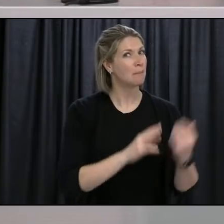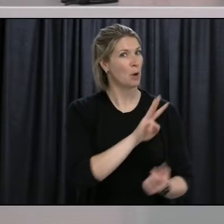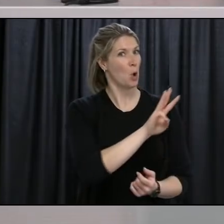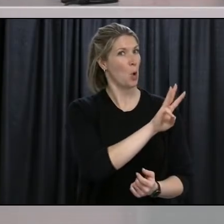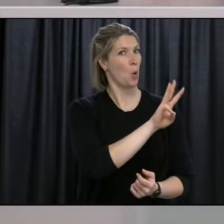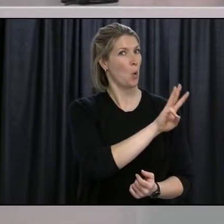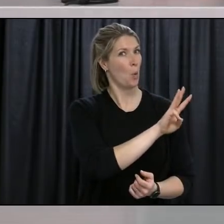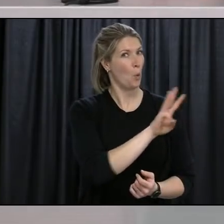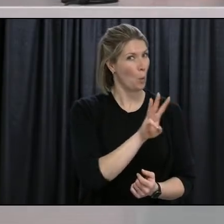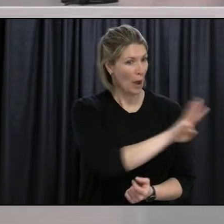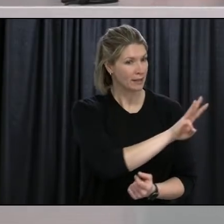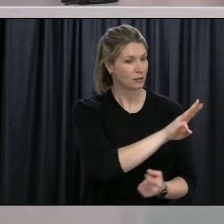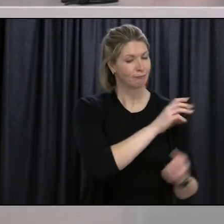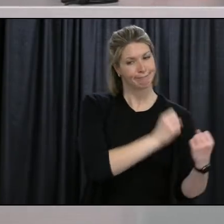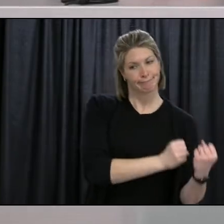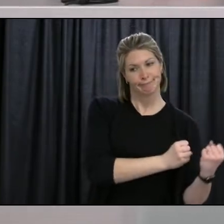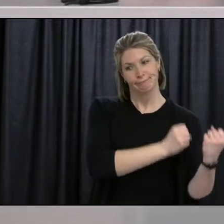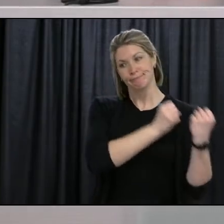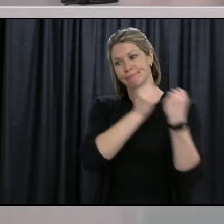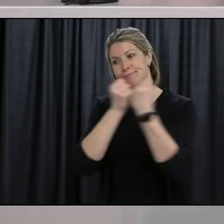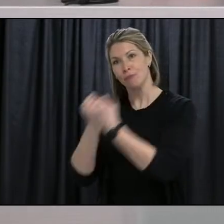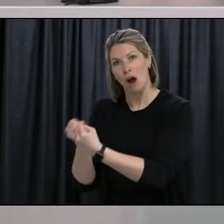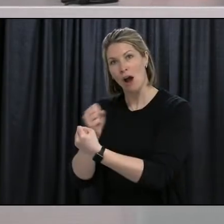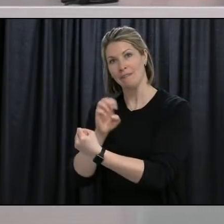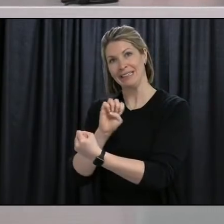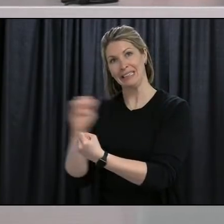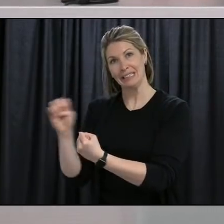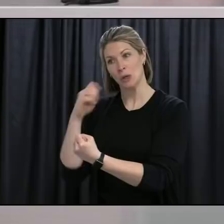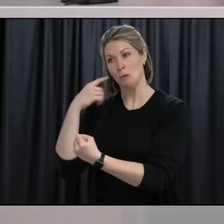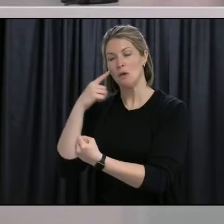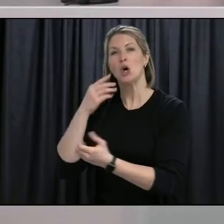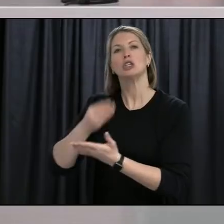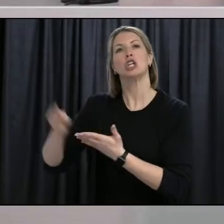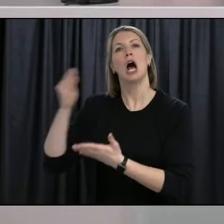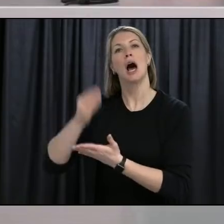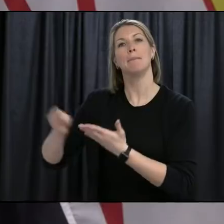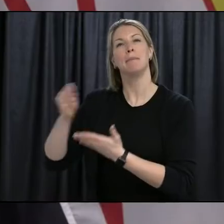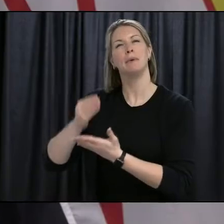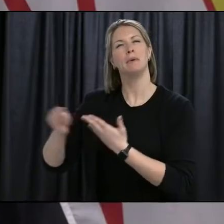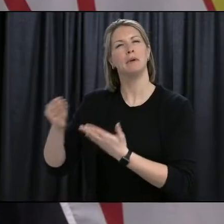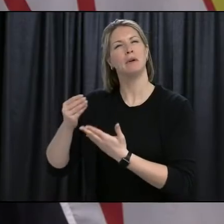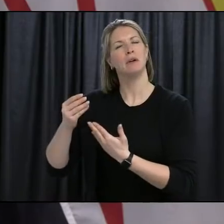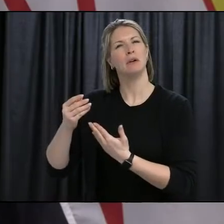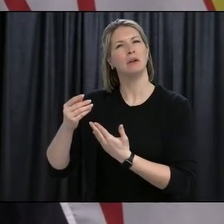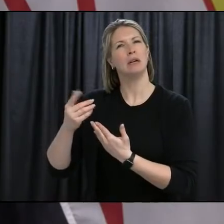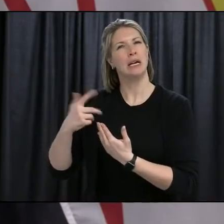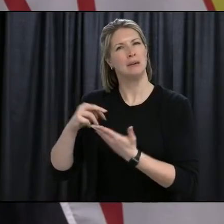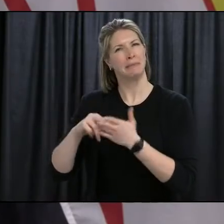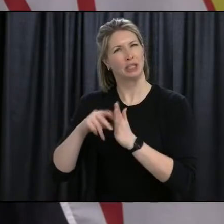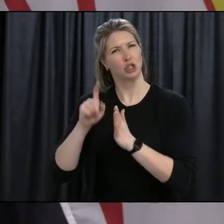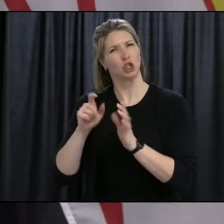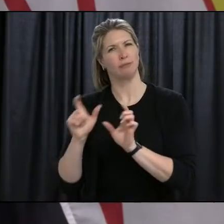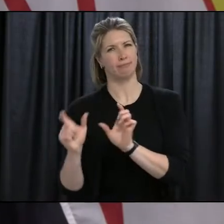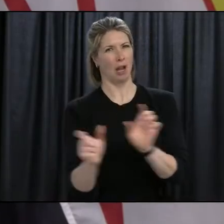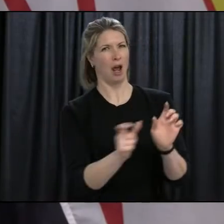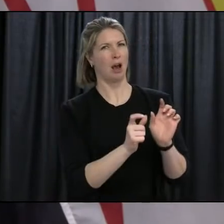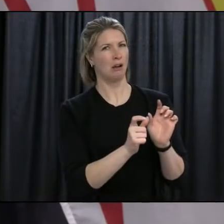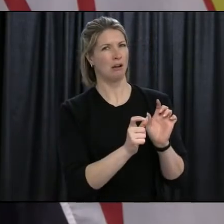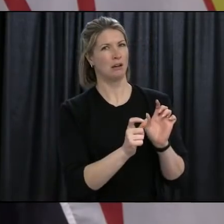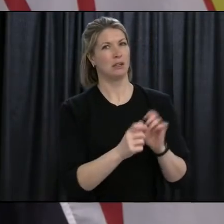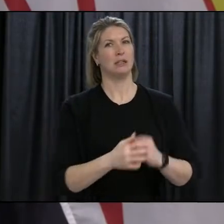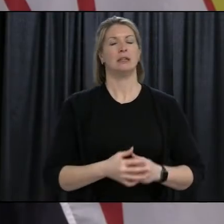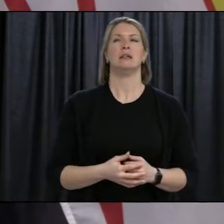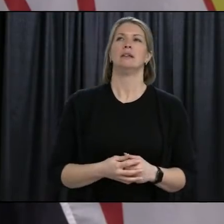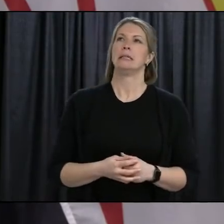shop. And we wondered if you could comment on that as well. Well, certainly, there may be some situations